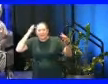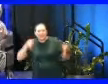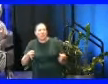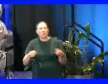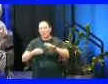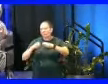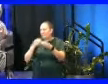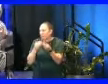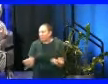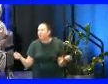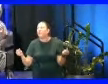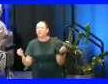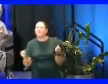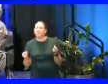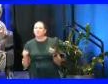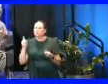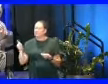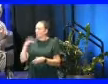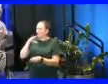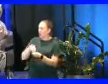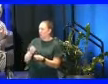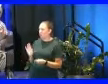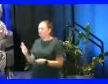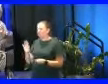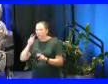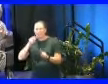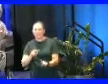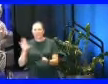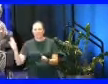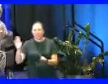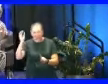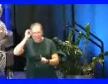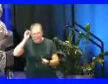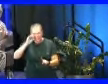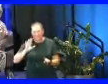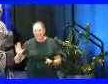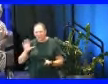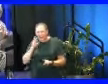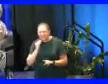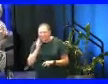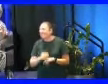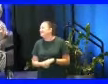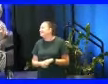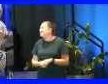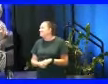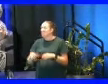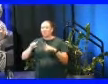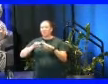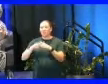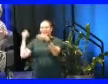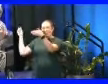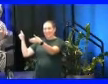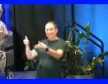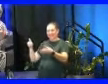problem solving that you all are trying to adjust? So with that, we're going to start just with a really brief introductions of who's on the